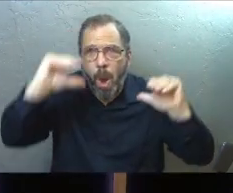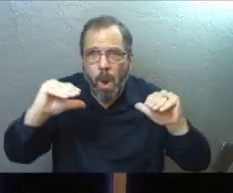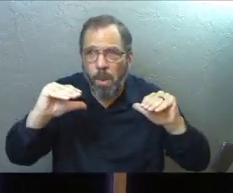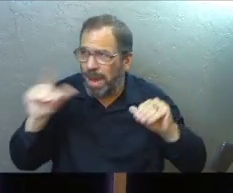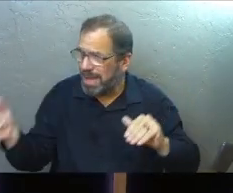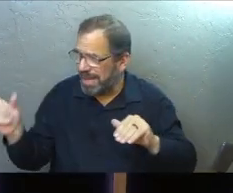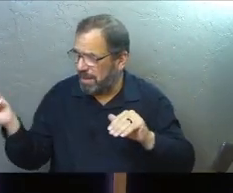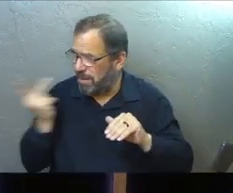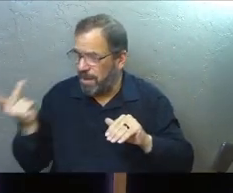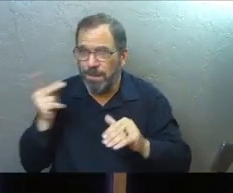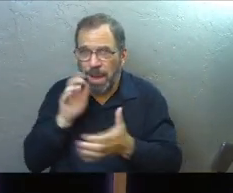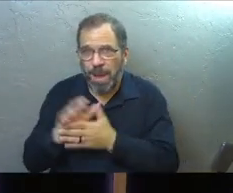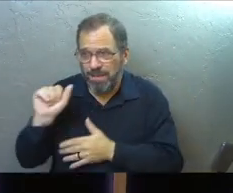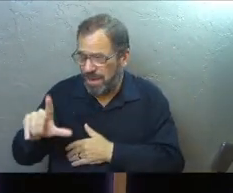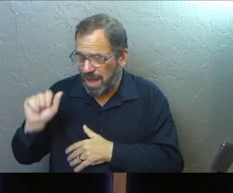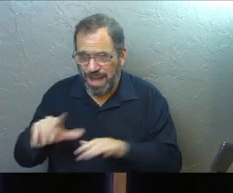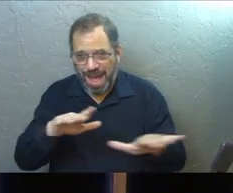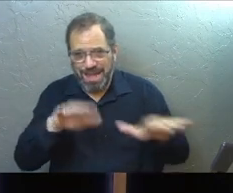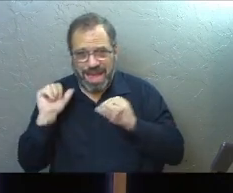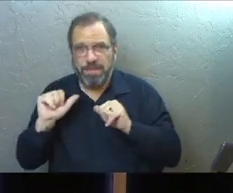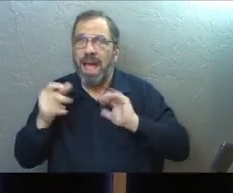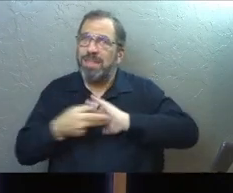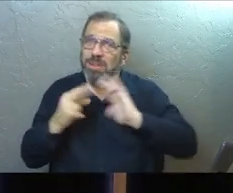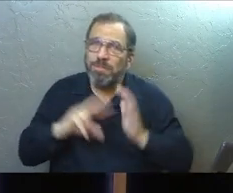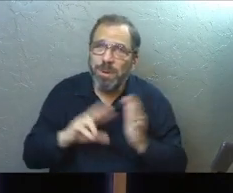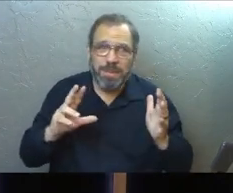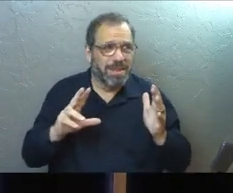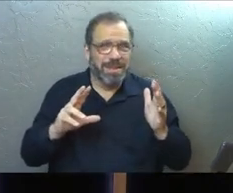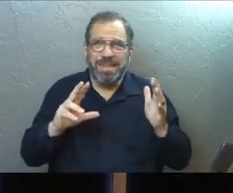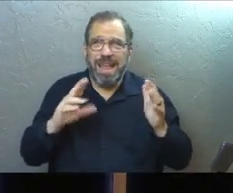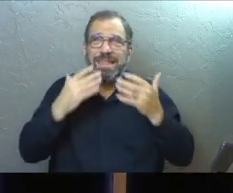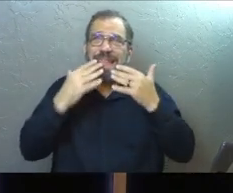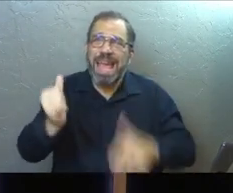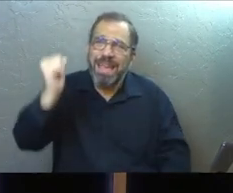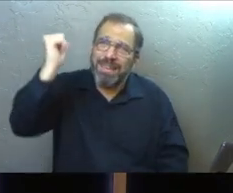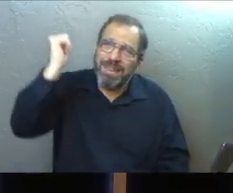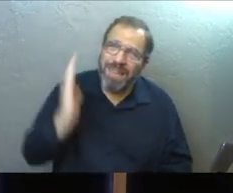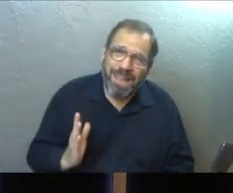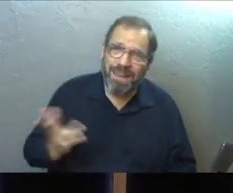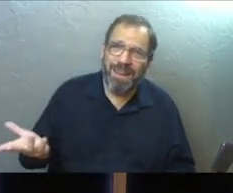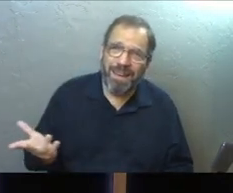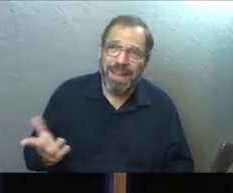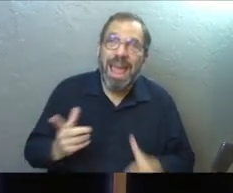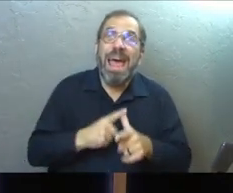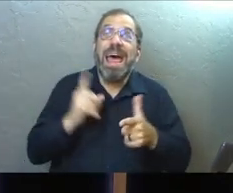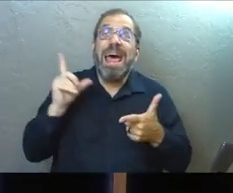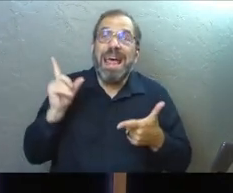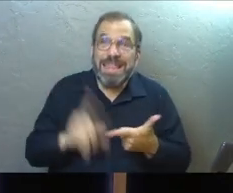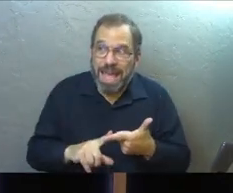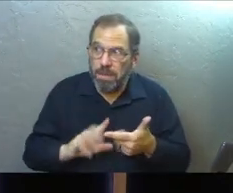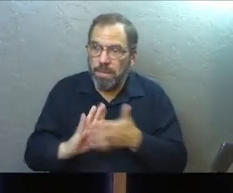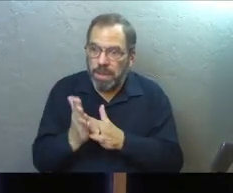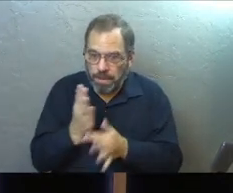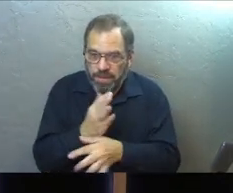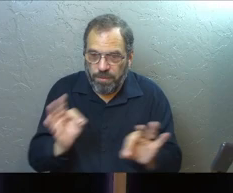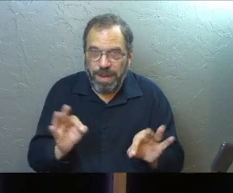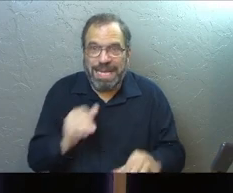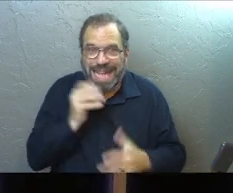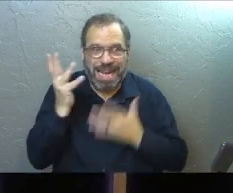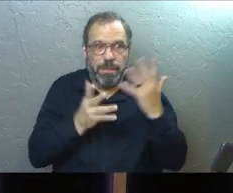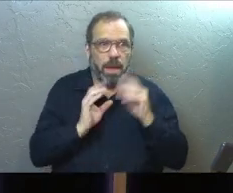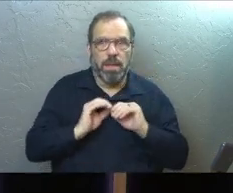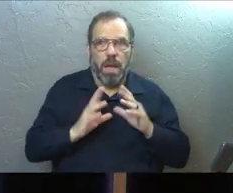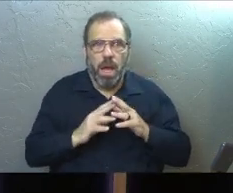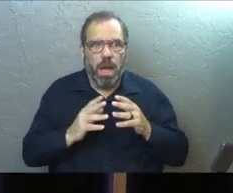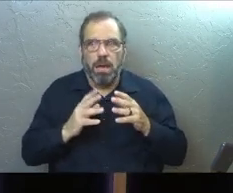then we walked out of there that night, and it was like, there was purpose in everything that we went through. Thank God. Amen. And then we started to get free of it. We weren't as